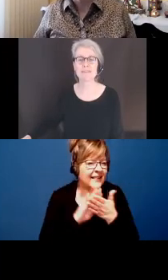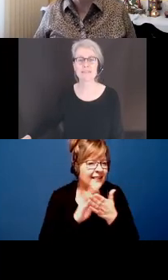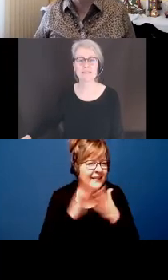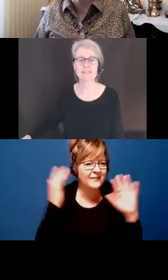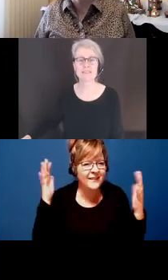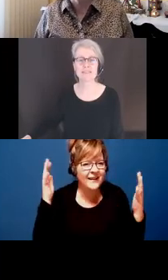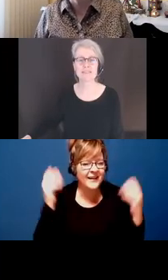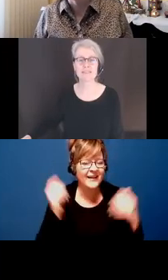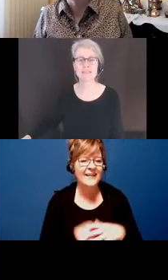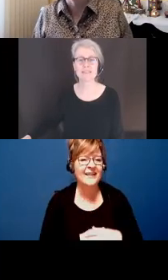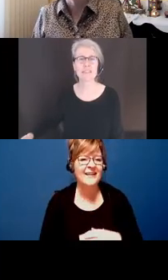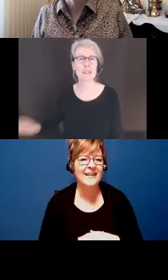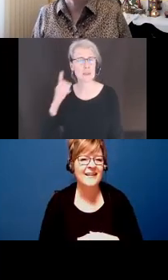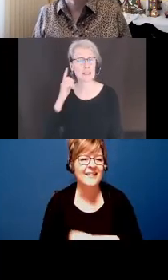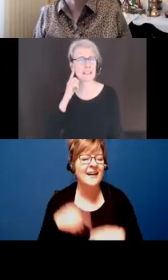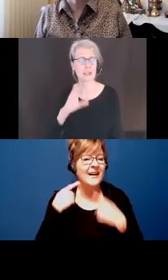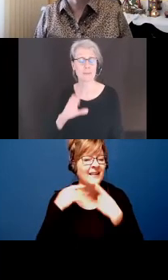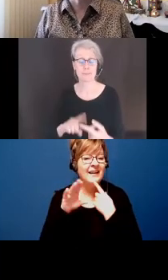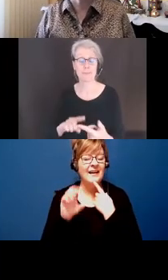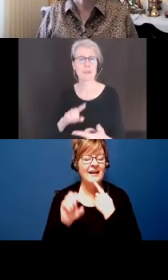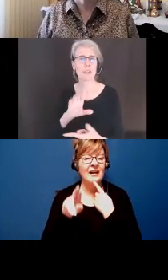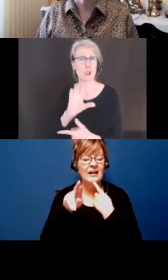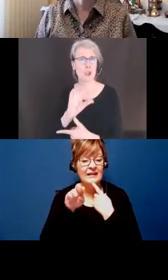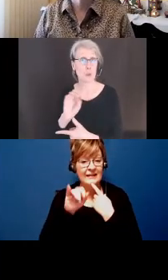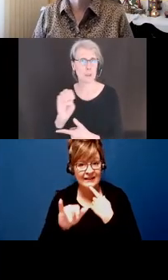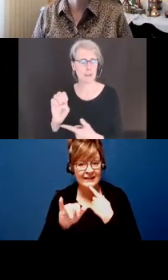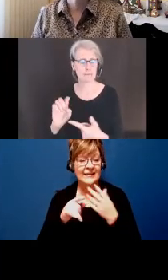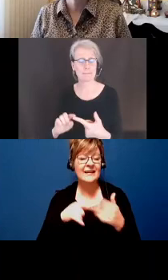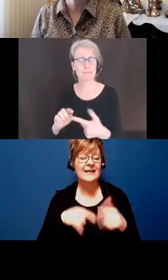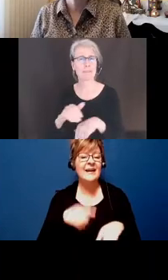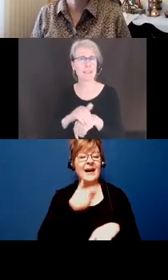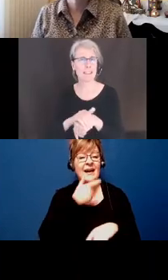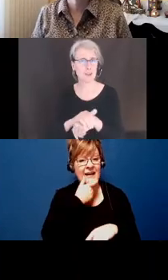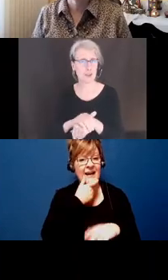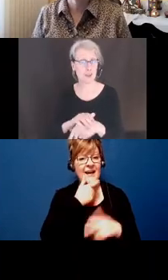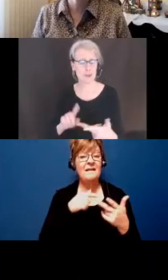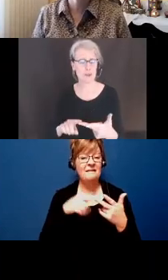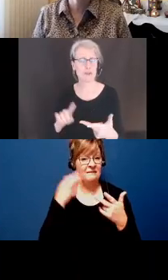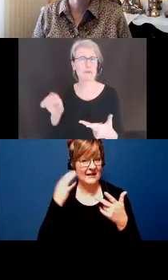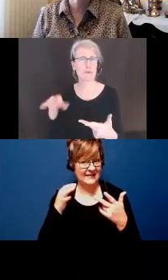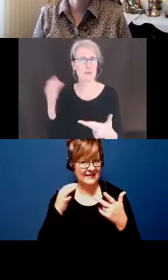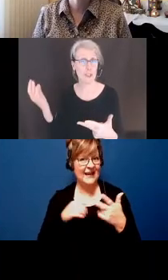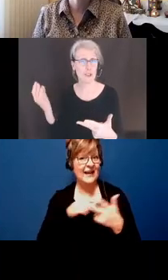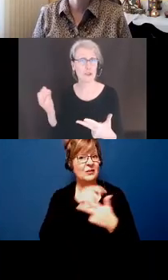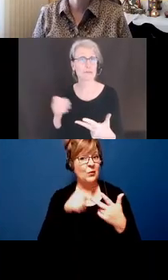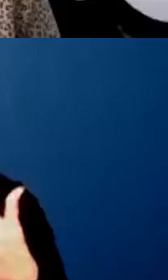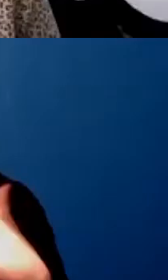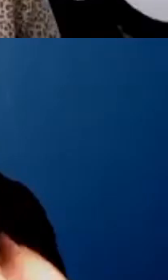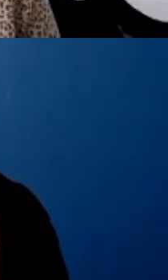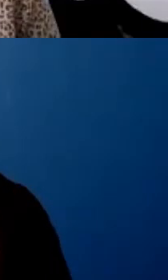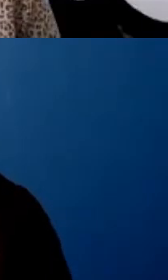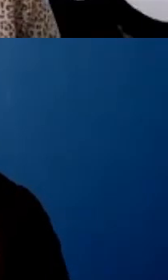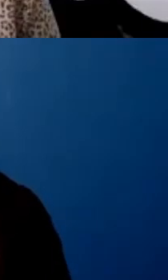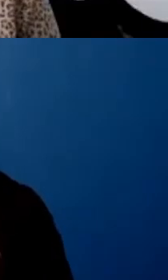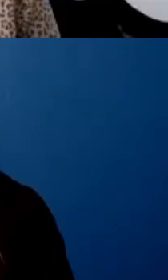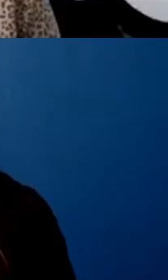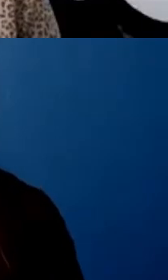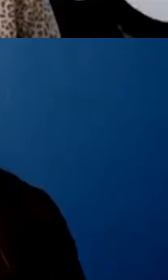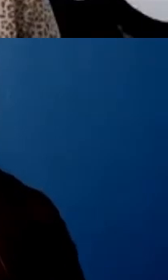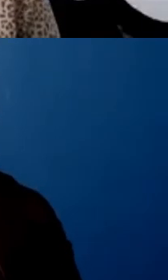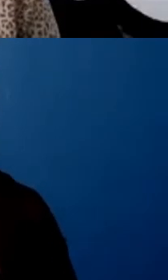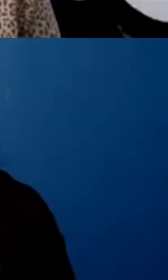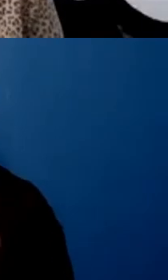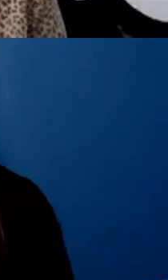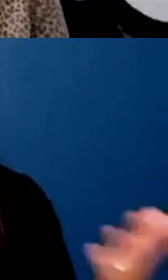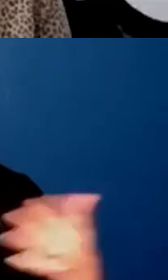You could hear us in Cree, English, and French. I was wondering. That is amazing. You included Cree as well, because I heard the French,